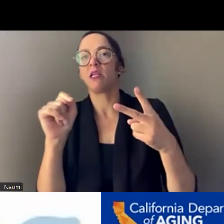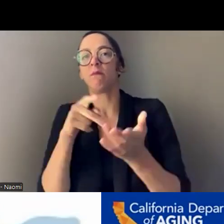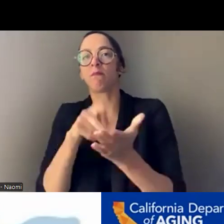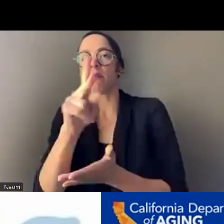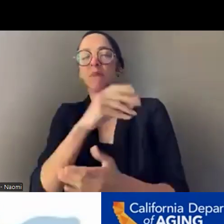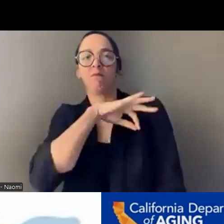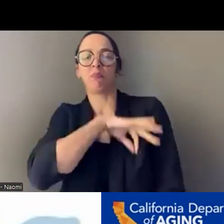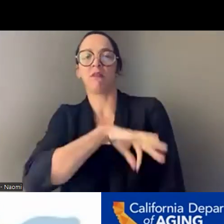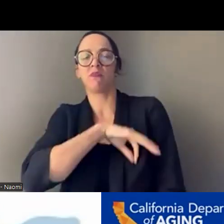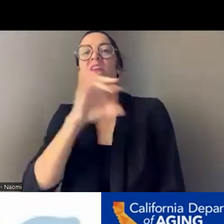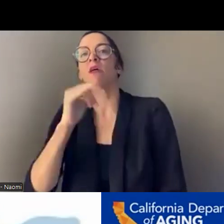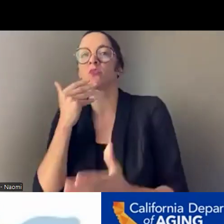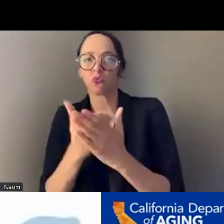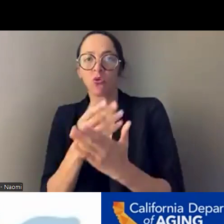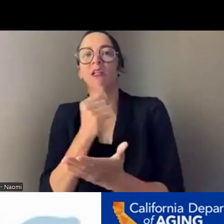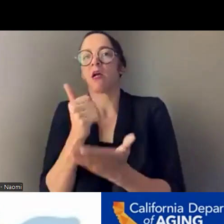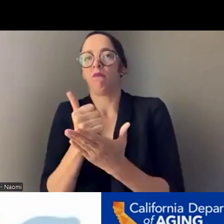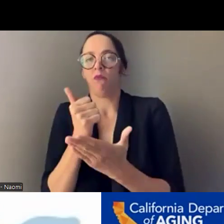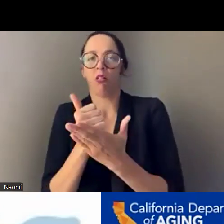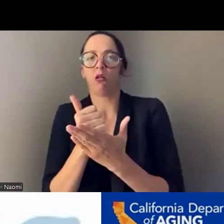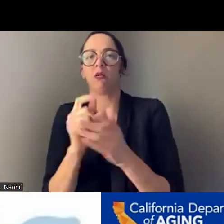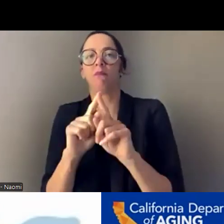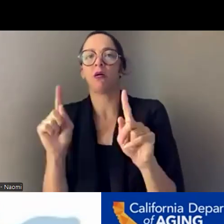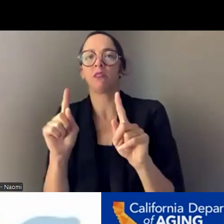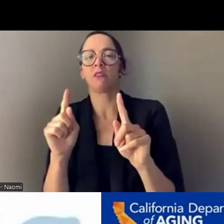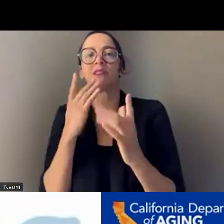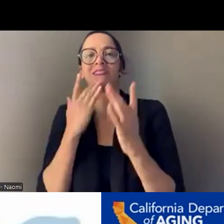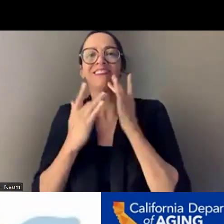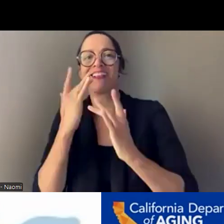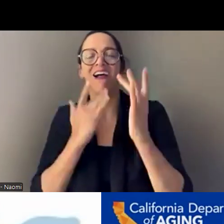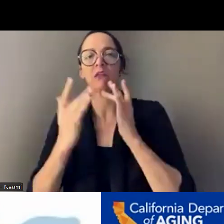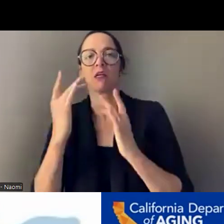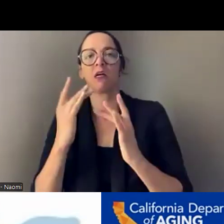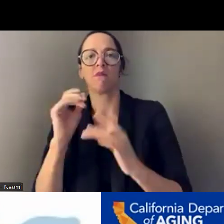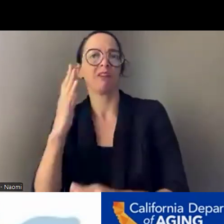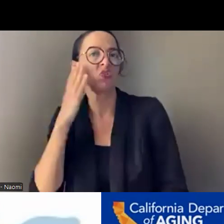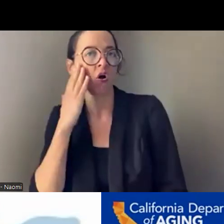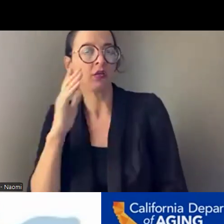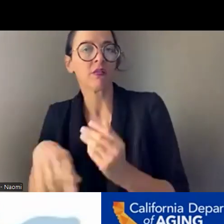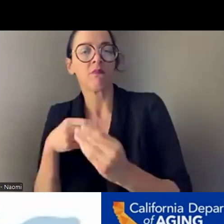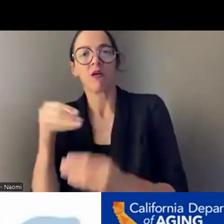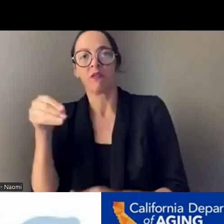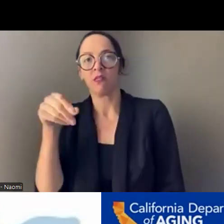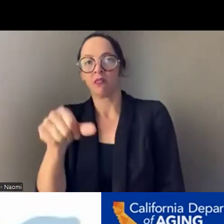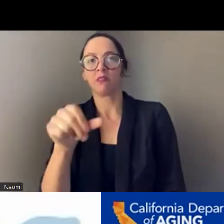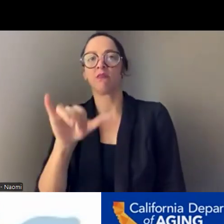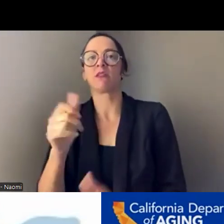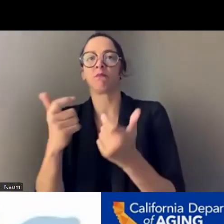good and helpful, but the funding, the lack of even knowledge about funding is a big blocker toward anything